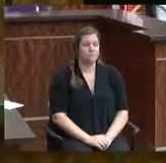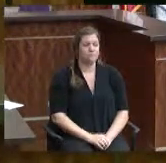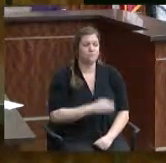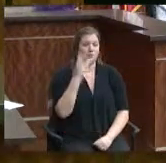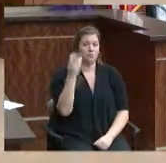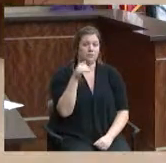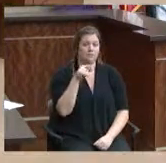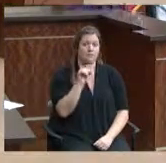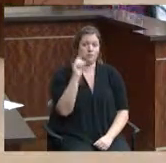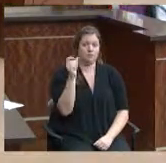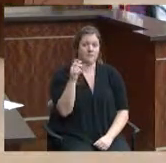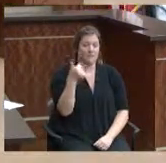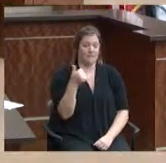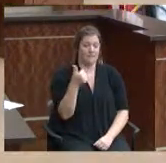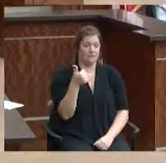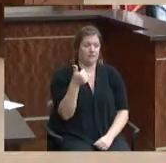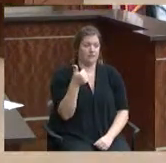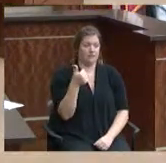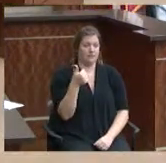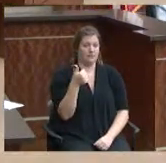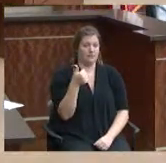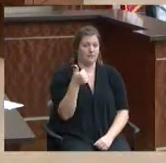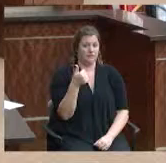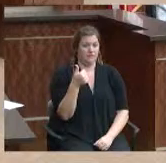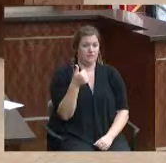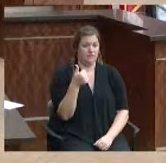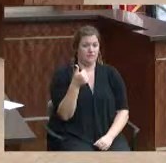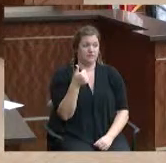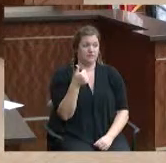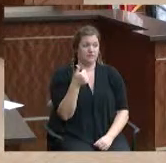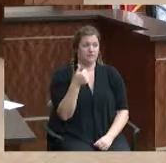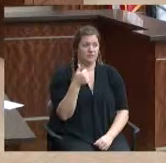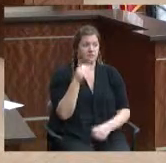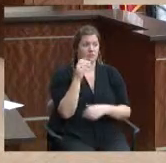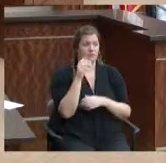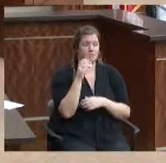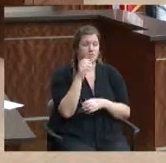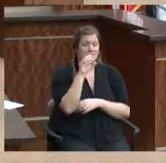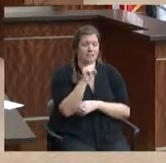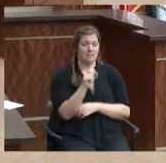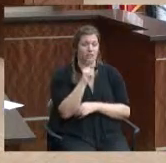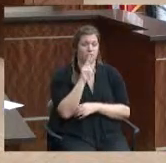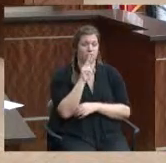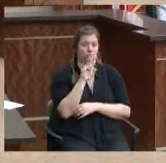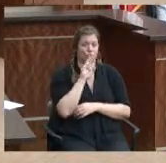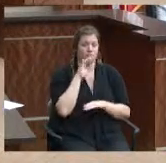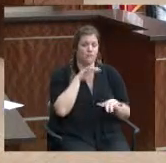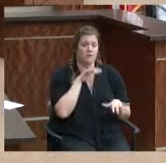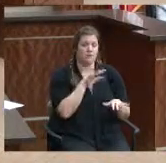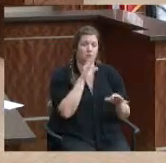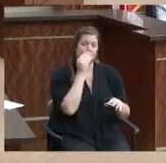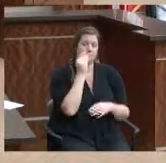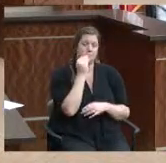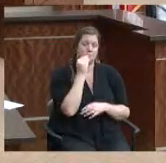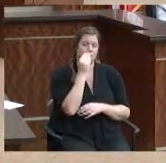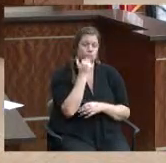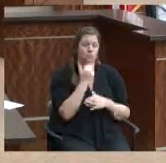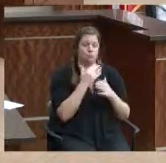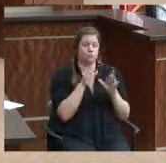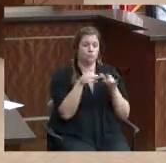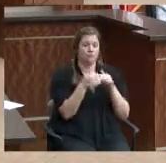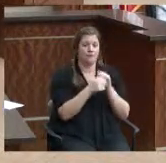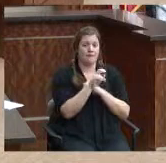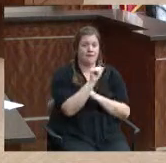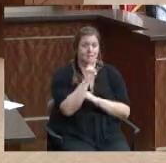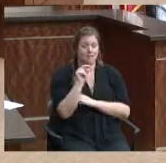Wednesday, September 10th, I attended the Patuxent River Commission, which was held in the Governor's Reception Room in Annapolis.